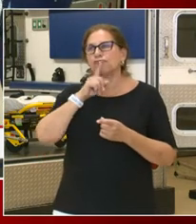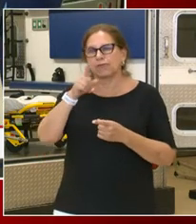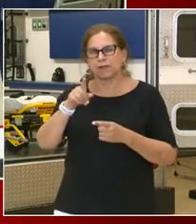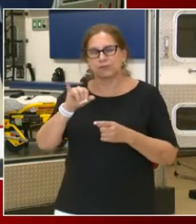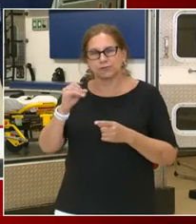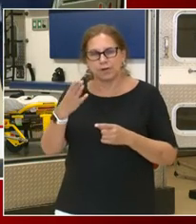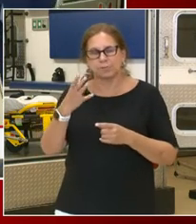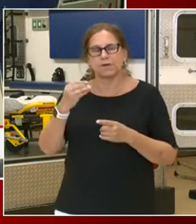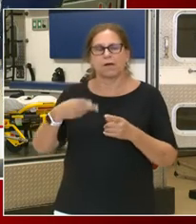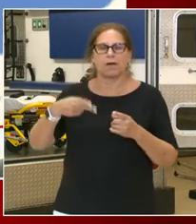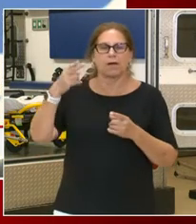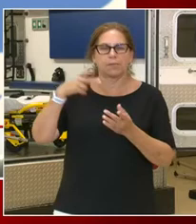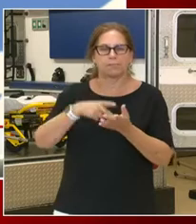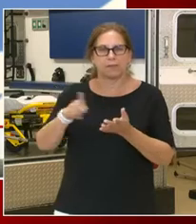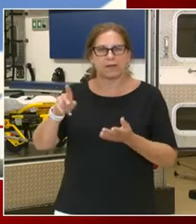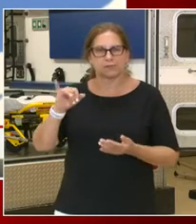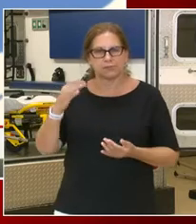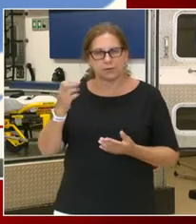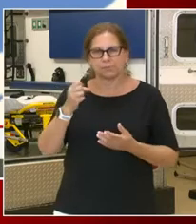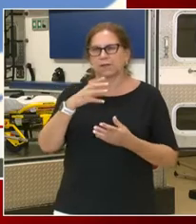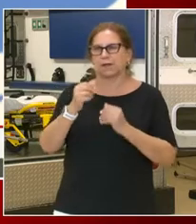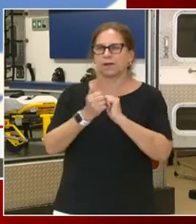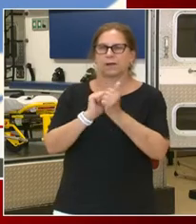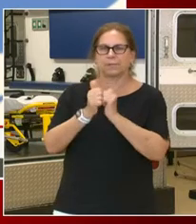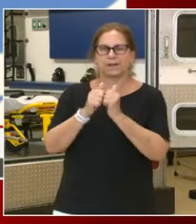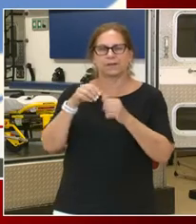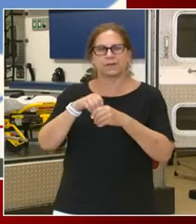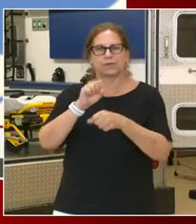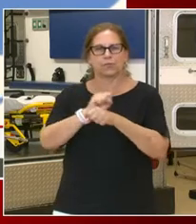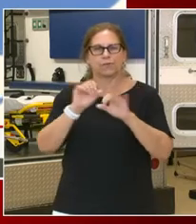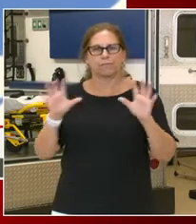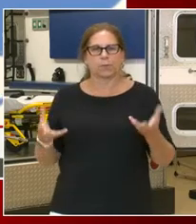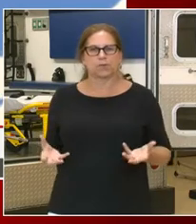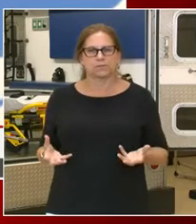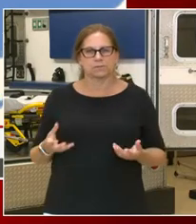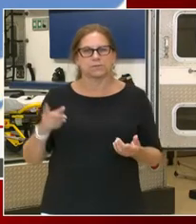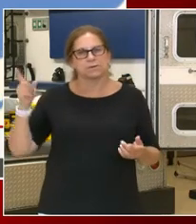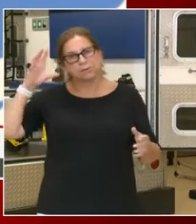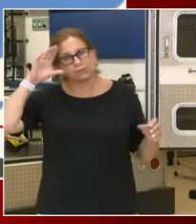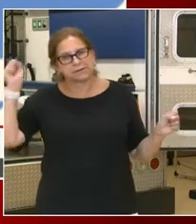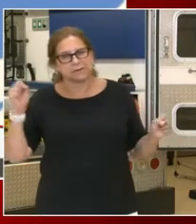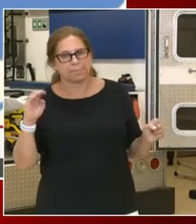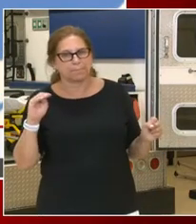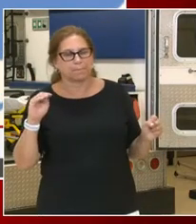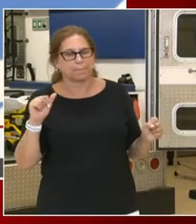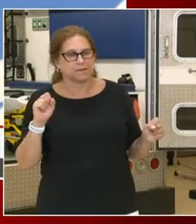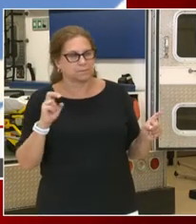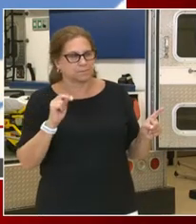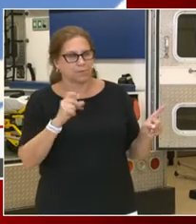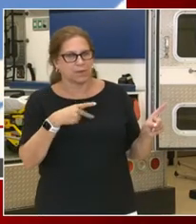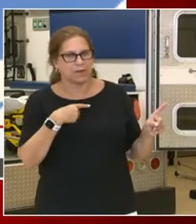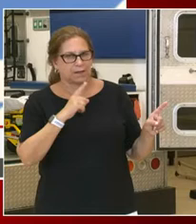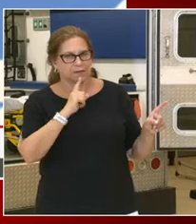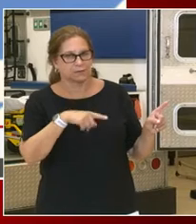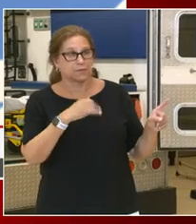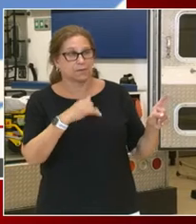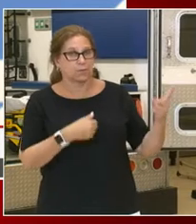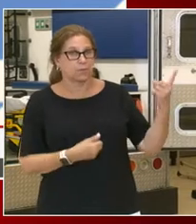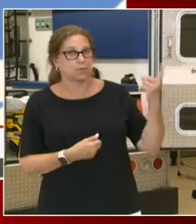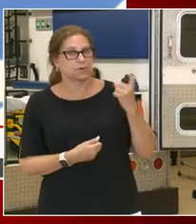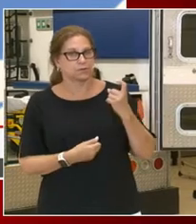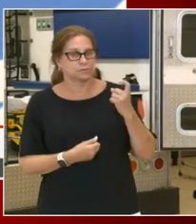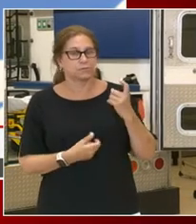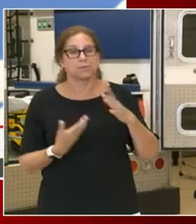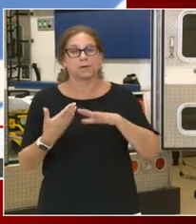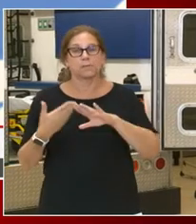workforce. Sure. So even before the pandemic, as part of our equity imperative strategic plan, we did our homework on